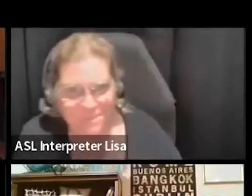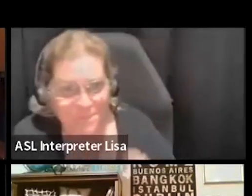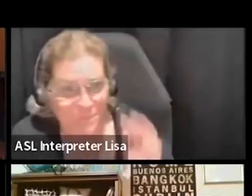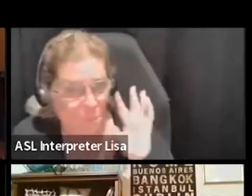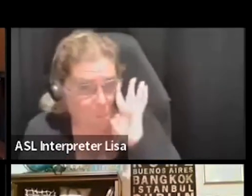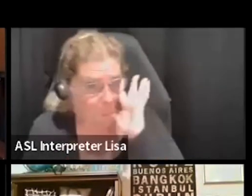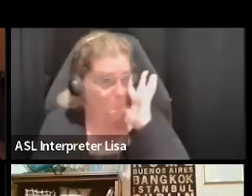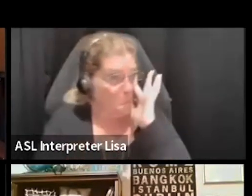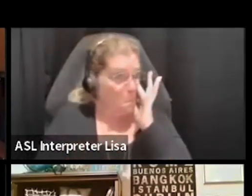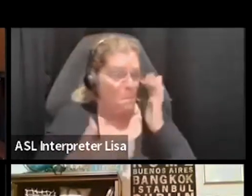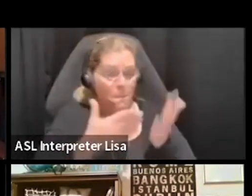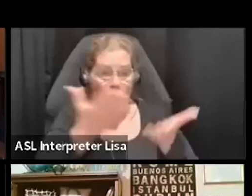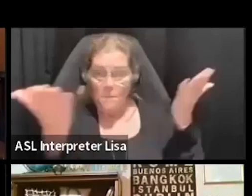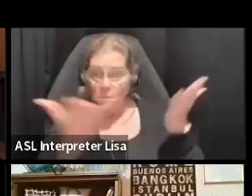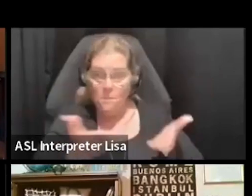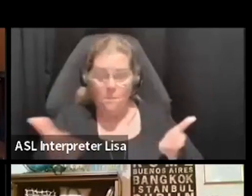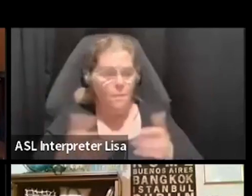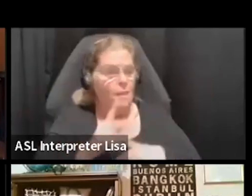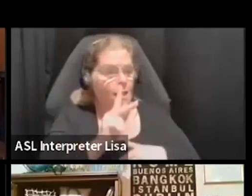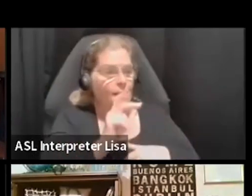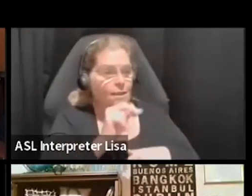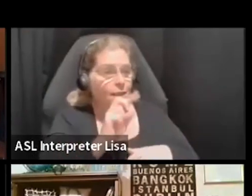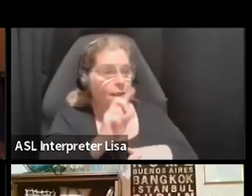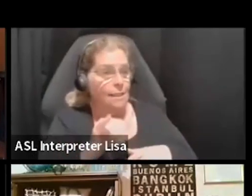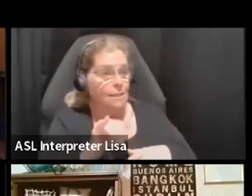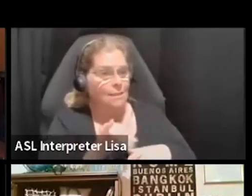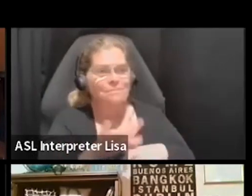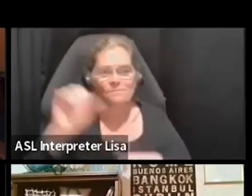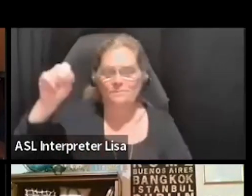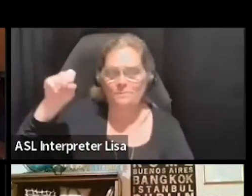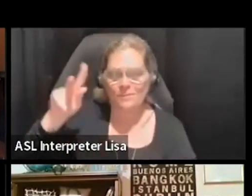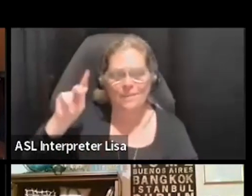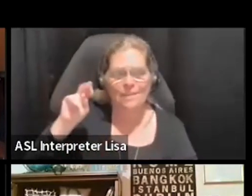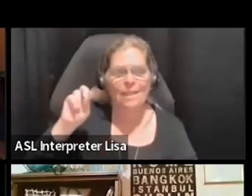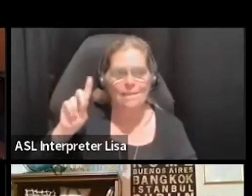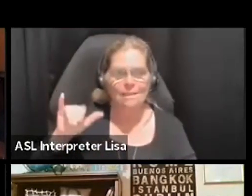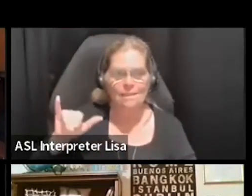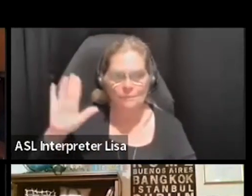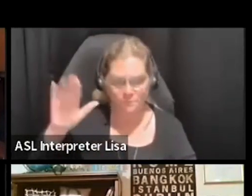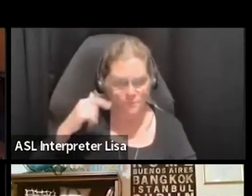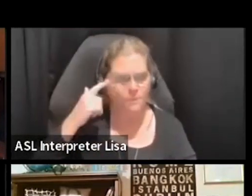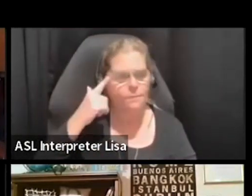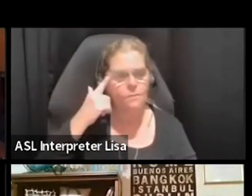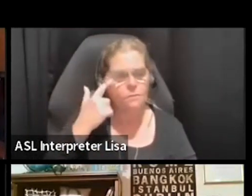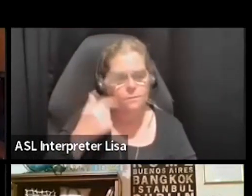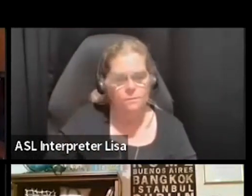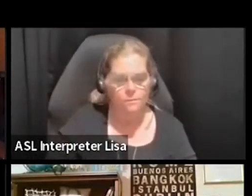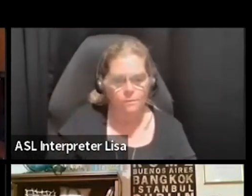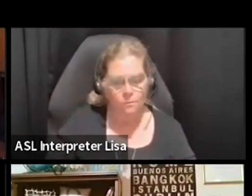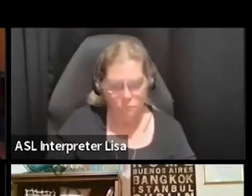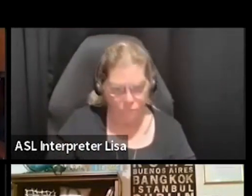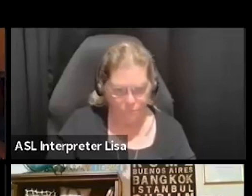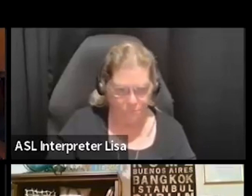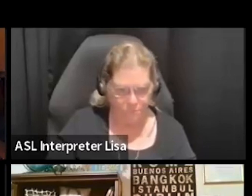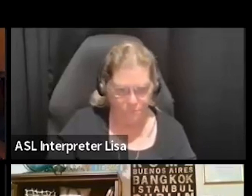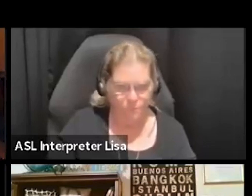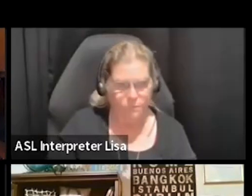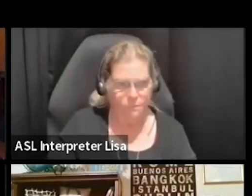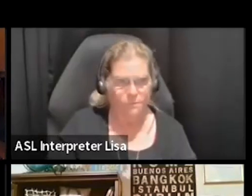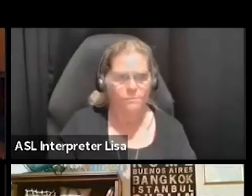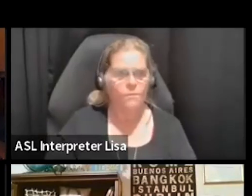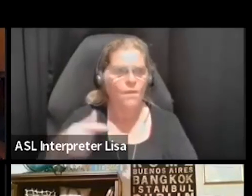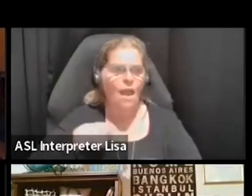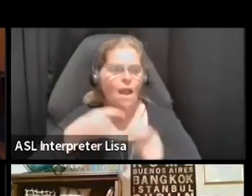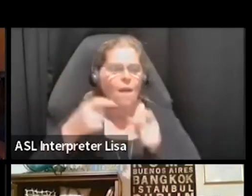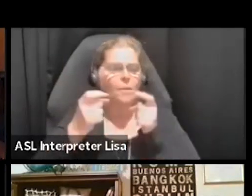Others. Kindy? Hi. I would say that, and just by way of background, I'm the